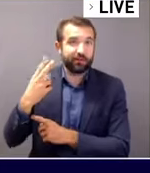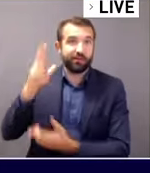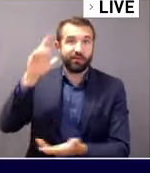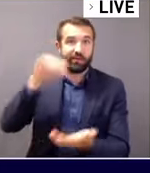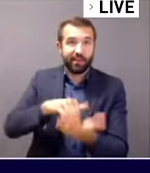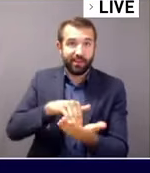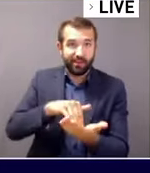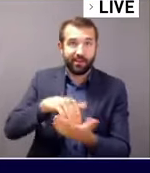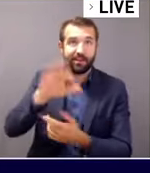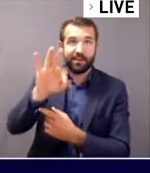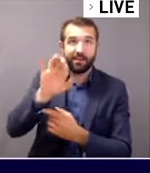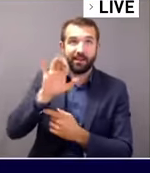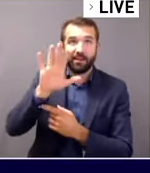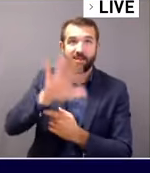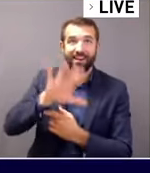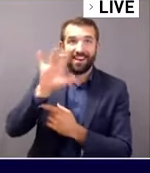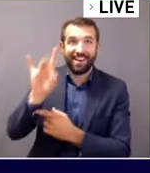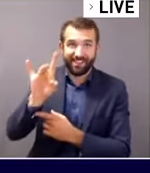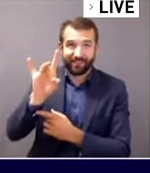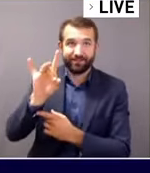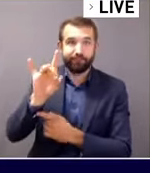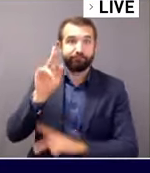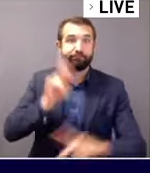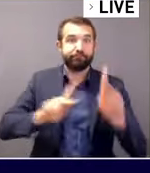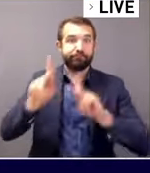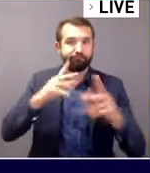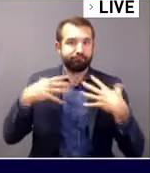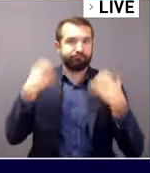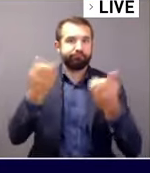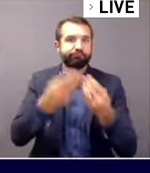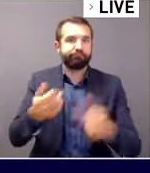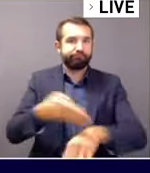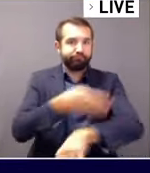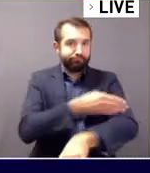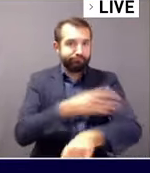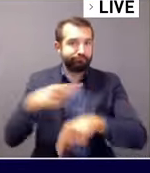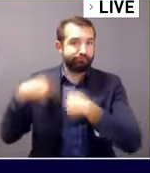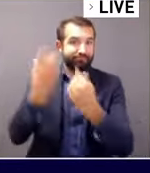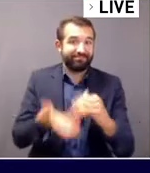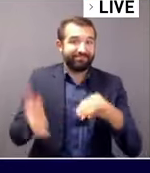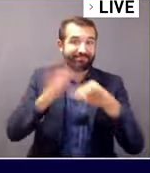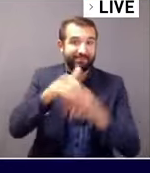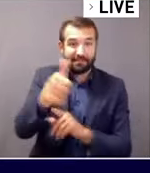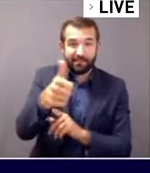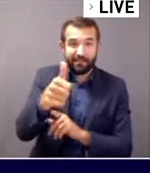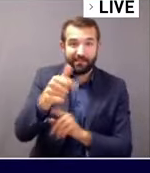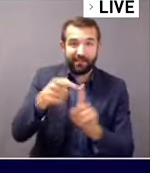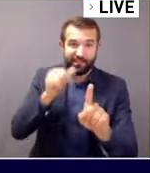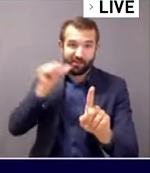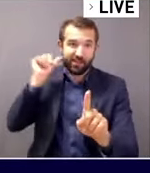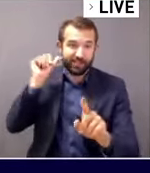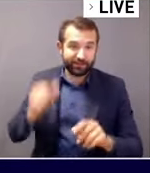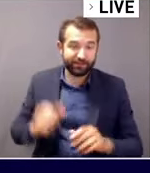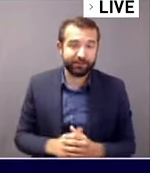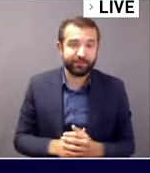3,988 individuals have recovered, an increase of 10 recoveries since yesterday. And among our cases